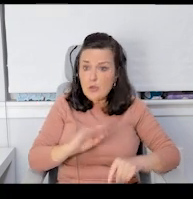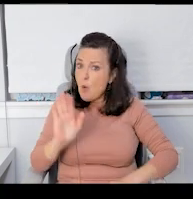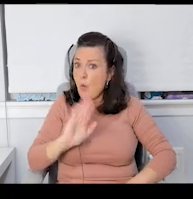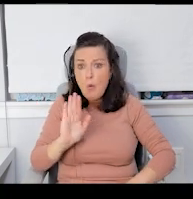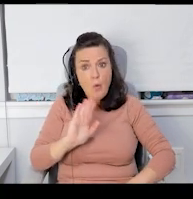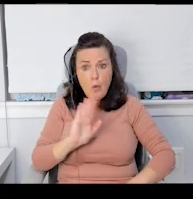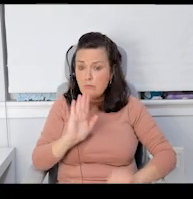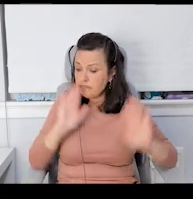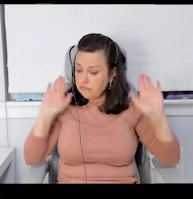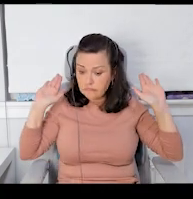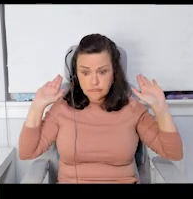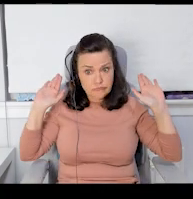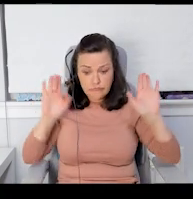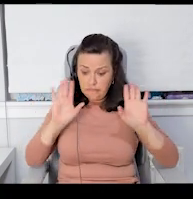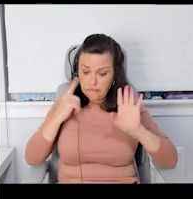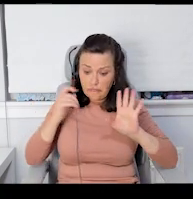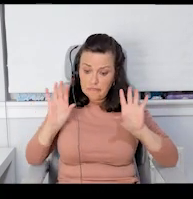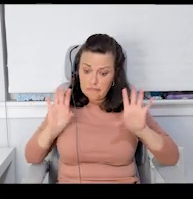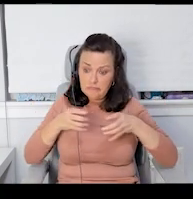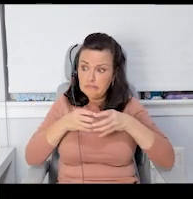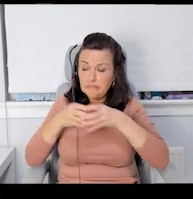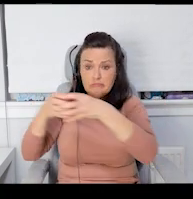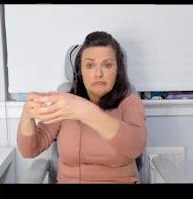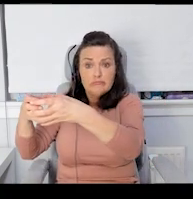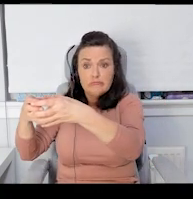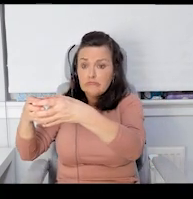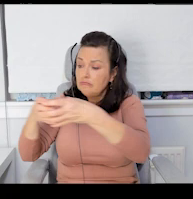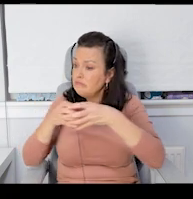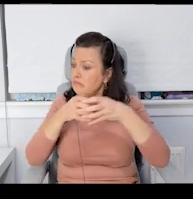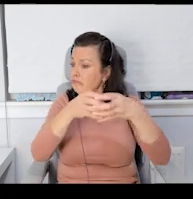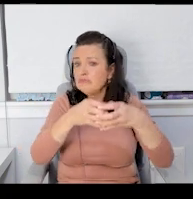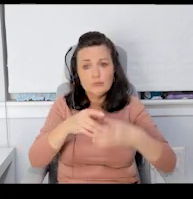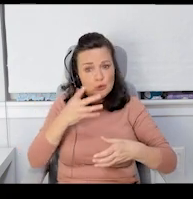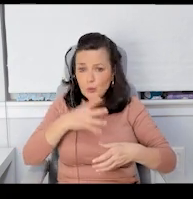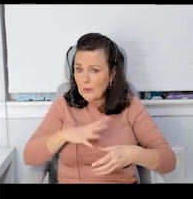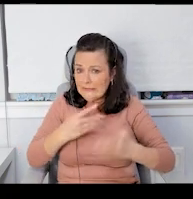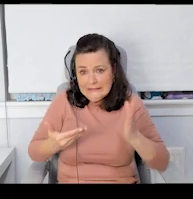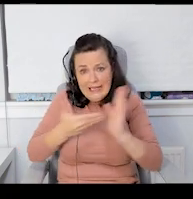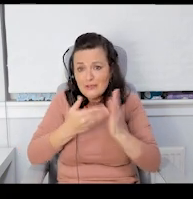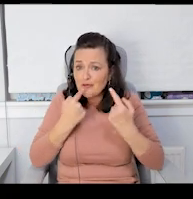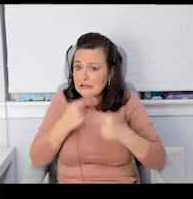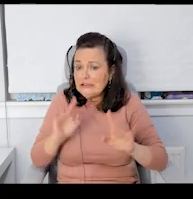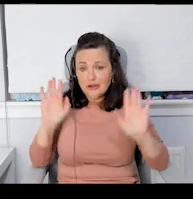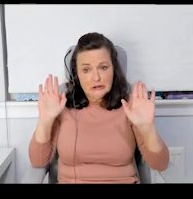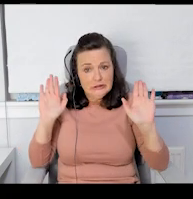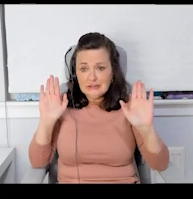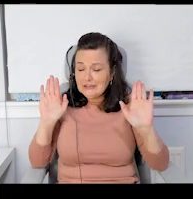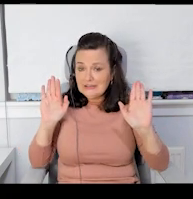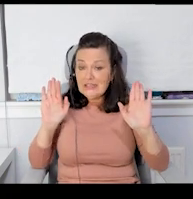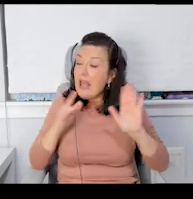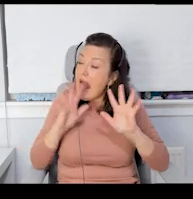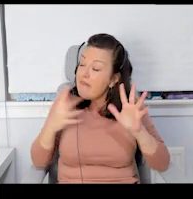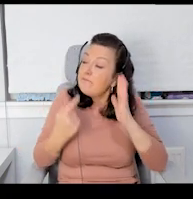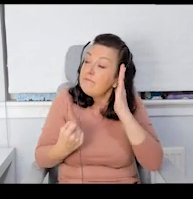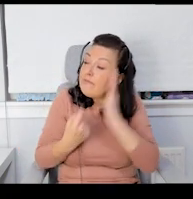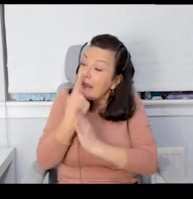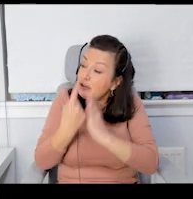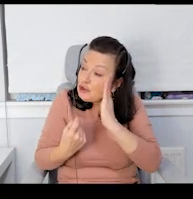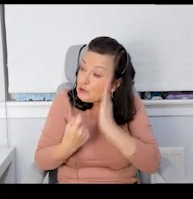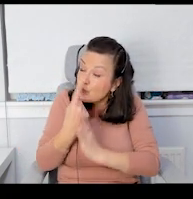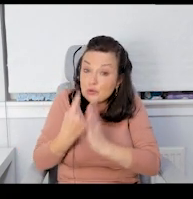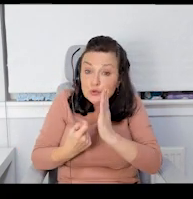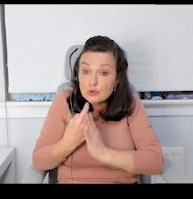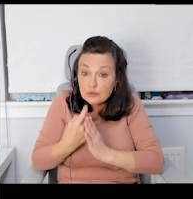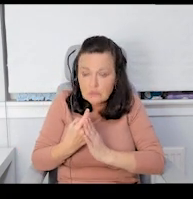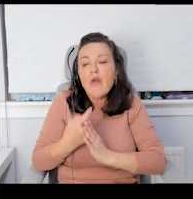We liaise with support for learning, we liaise with guidance, and if there's any issues, they let us know and we contact home. So you don't